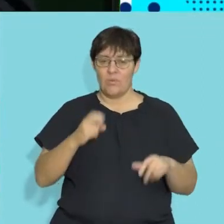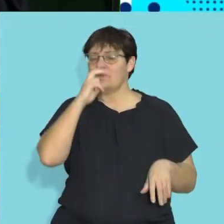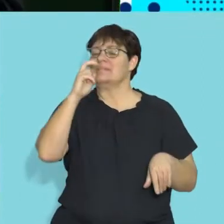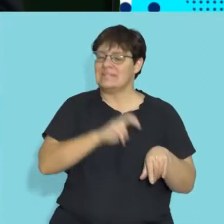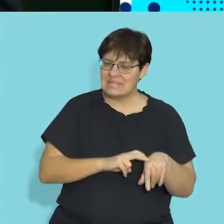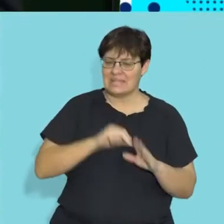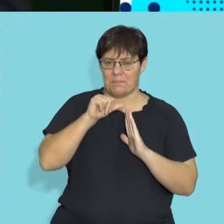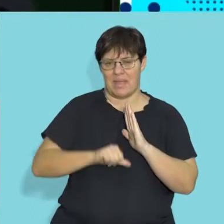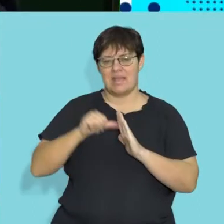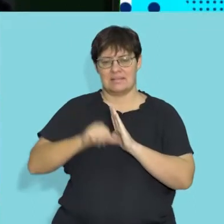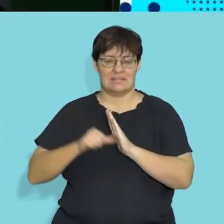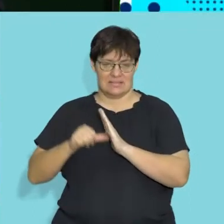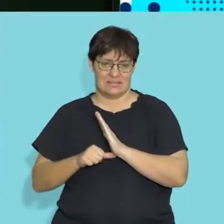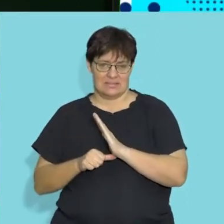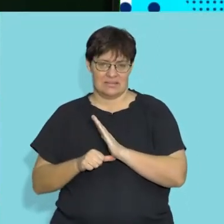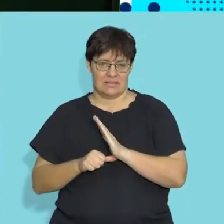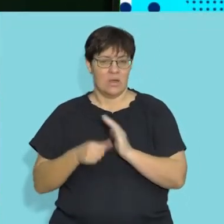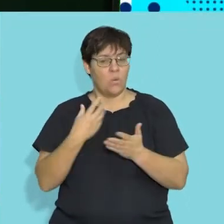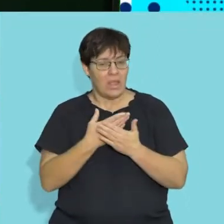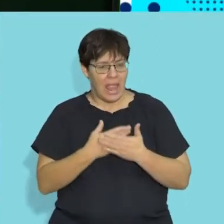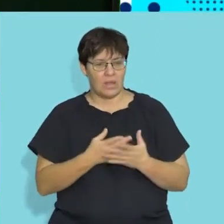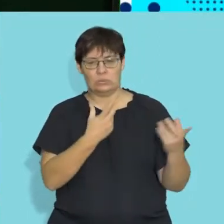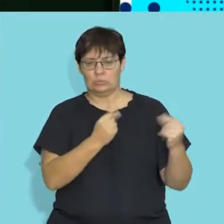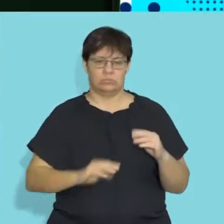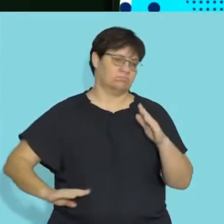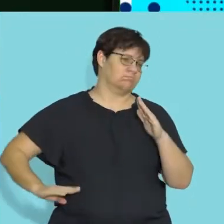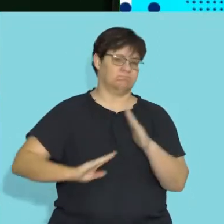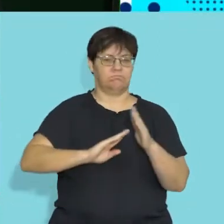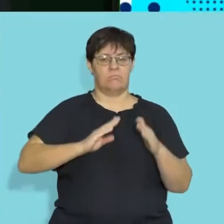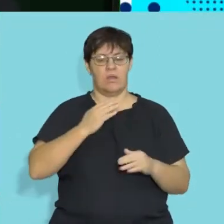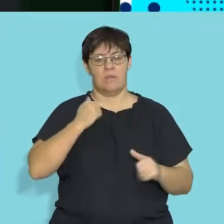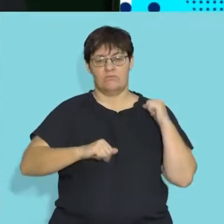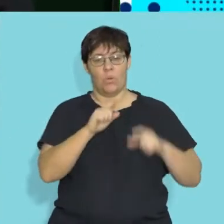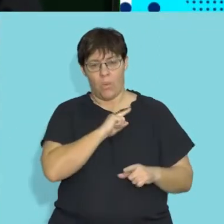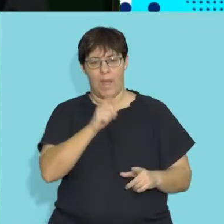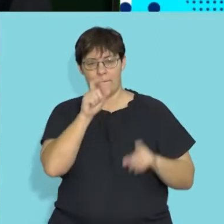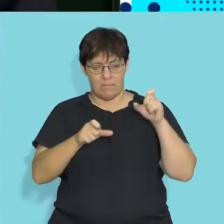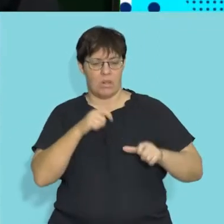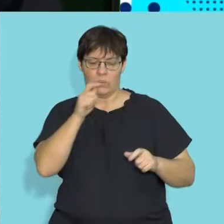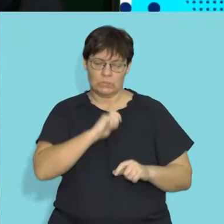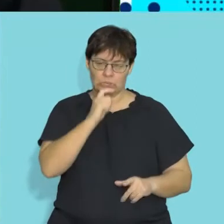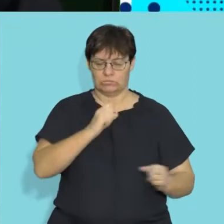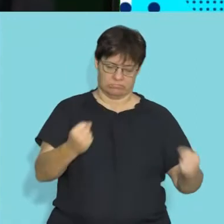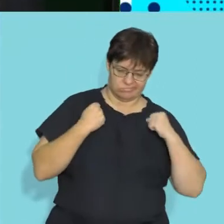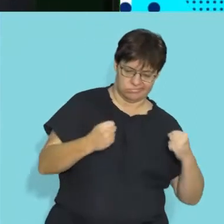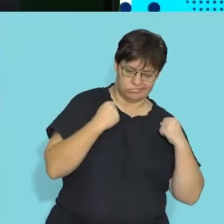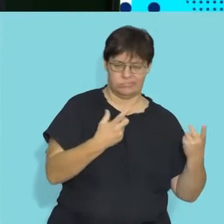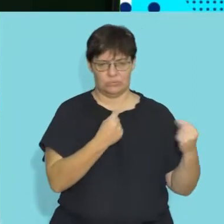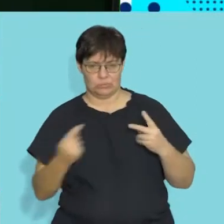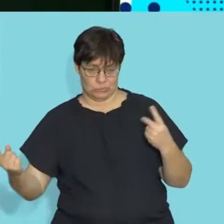to be maintained at peak performance because of its usage, right?